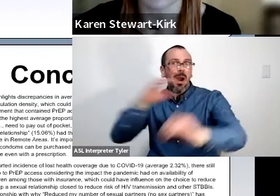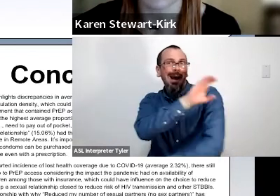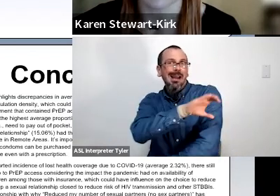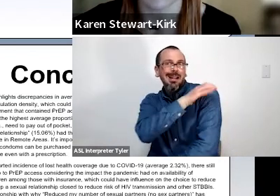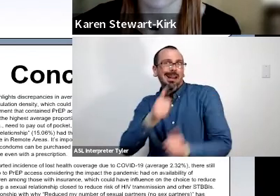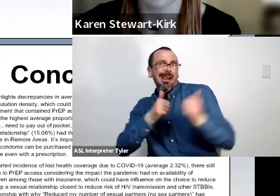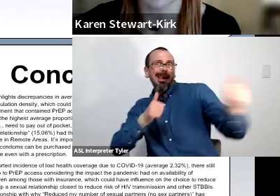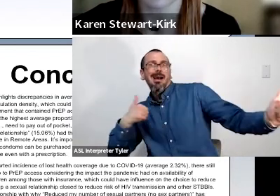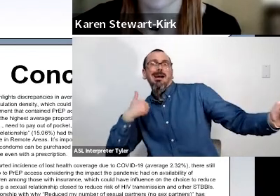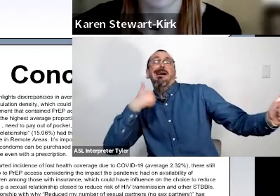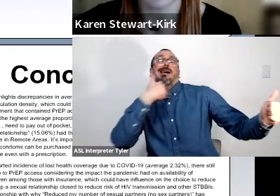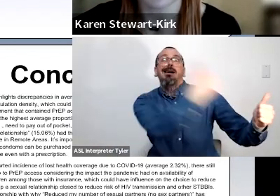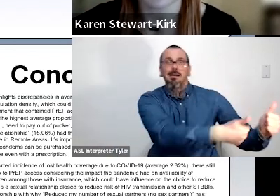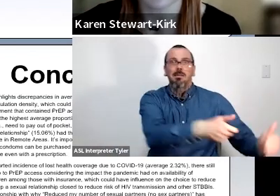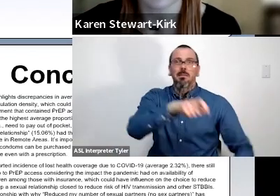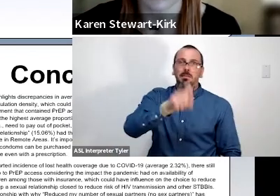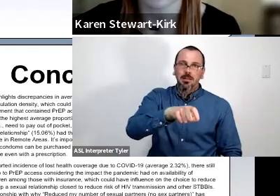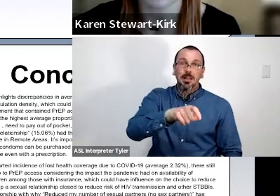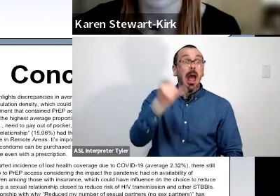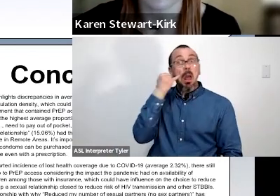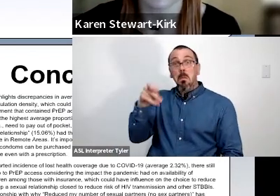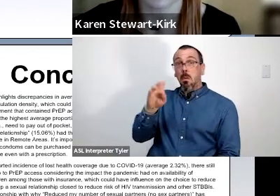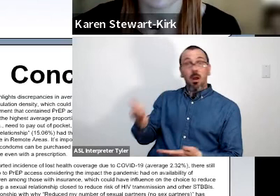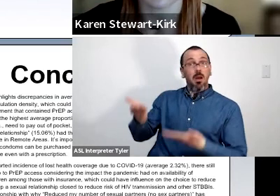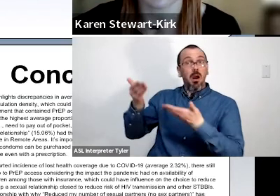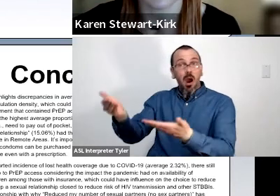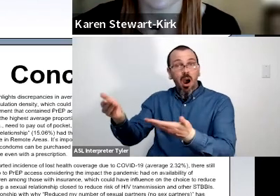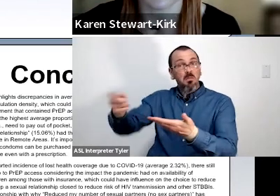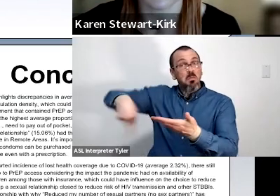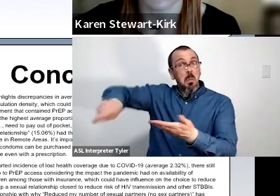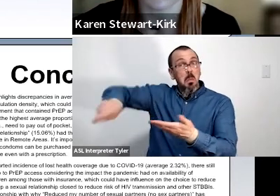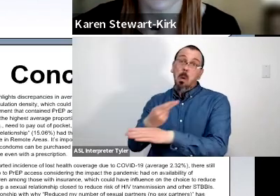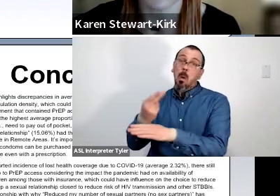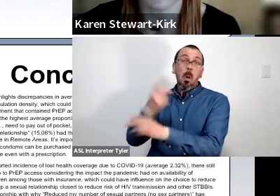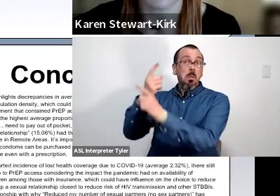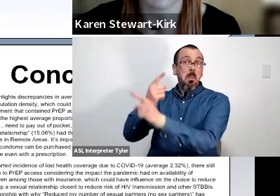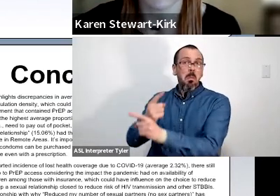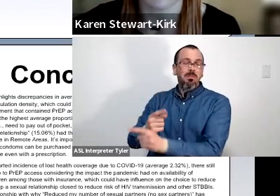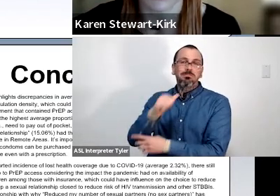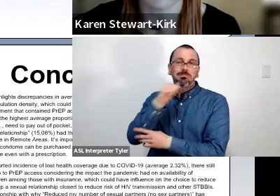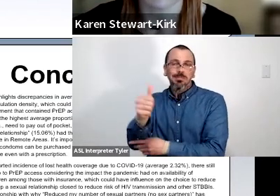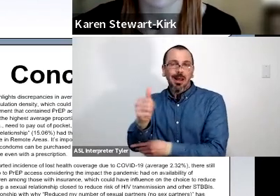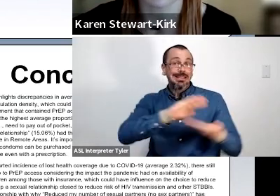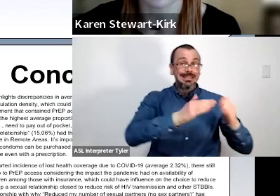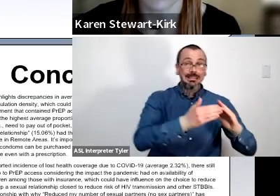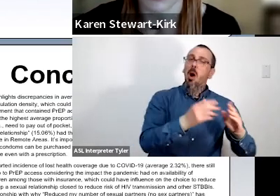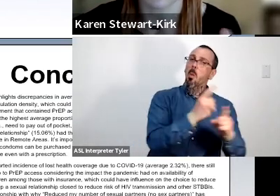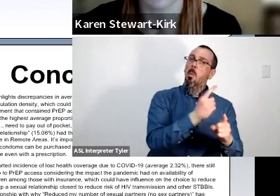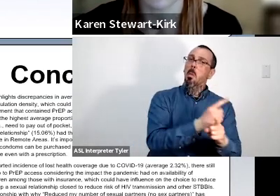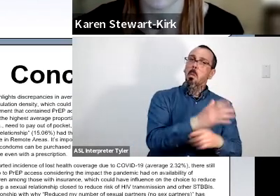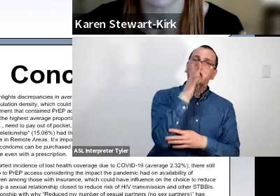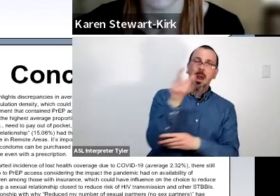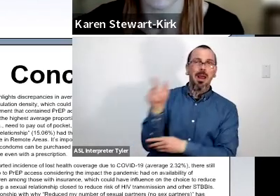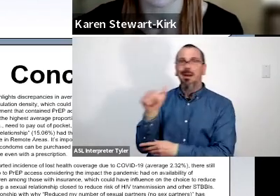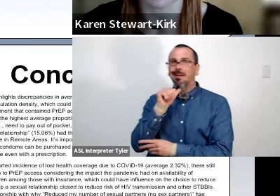to PrEP is made available for them, their PrEP use time is harder to sustain than their urban and suburban counterparts, in spite of having similar